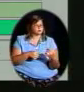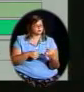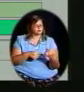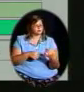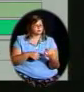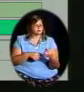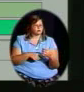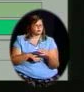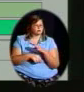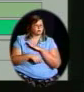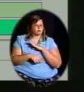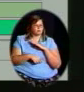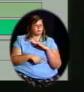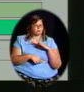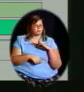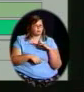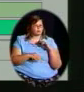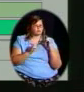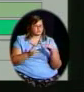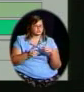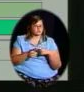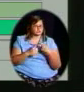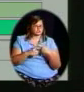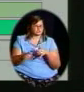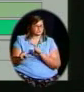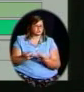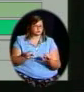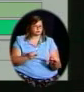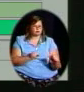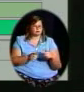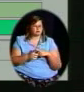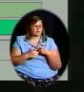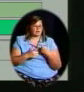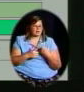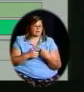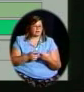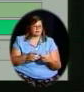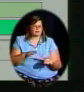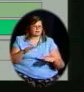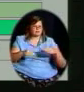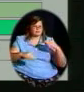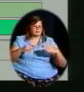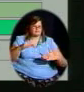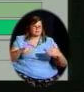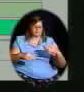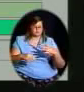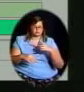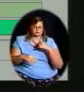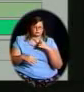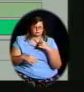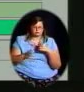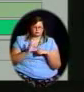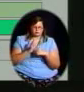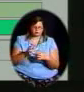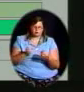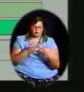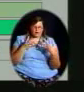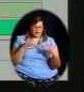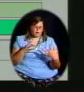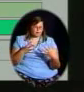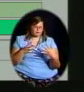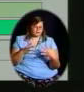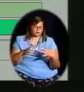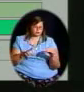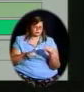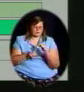down then to goals, objectives, strategies, and then the balanced scorecard, which helps us determine how much or what type of impact we have had. In